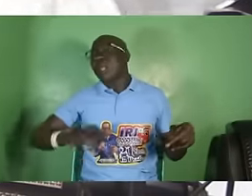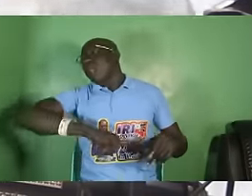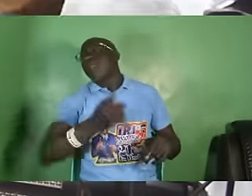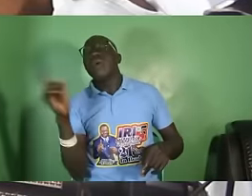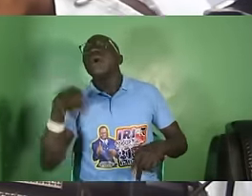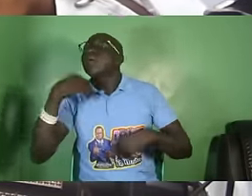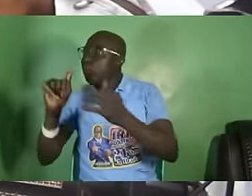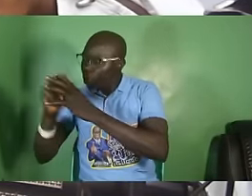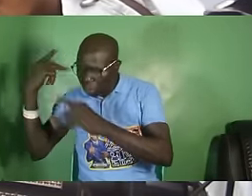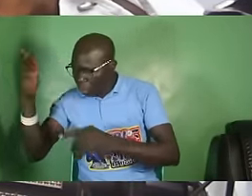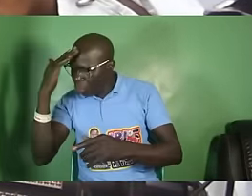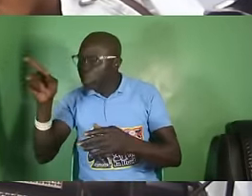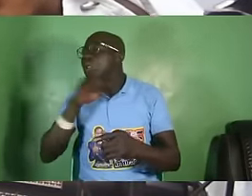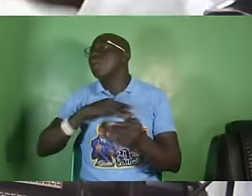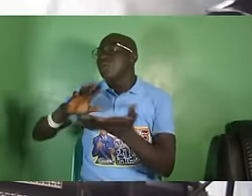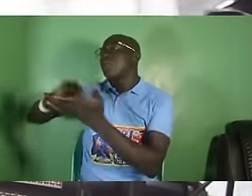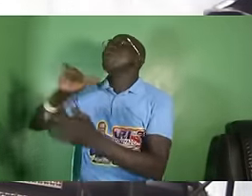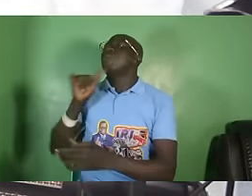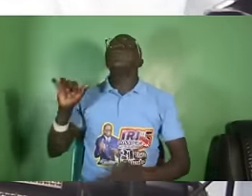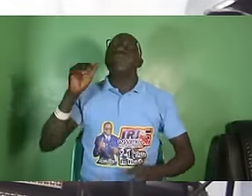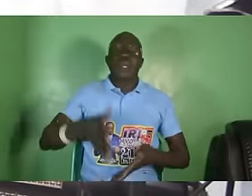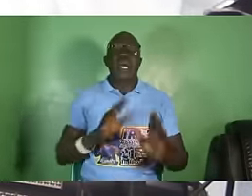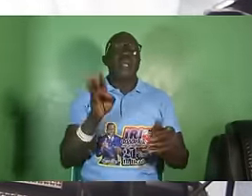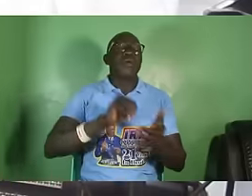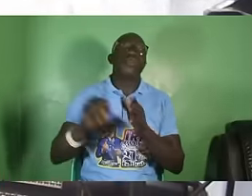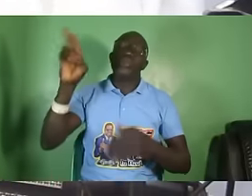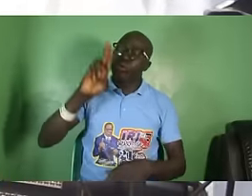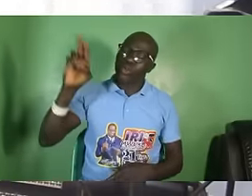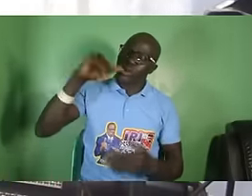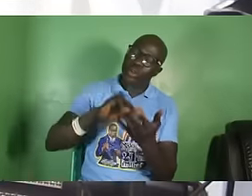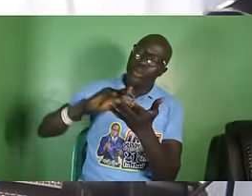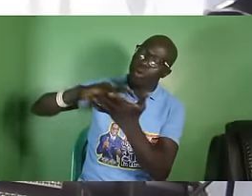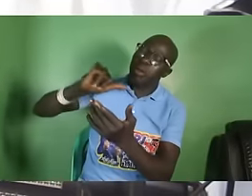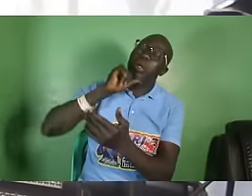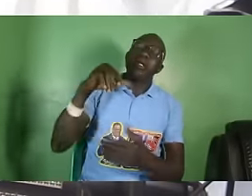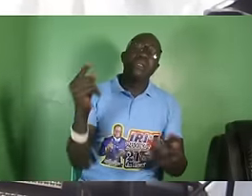they are glorious. They won't allow them to be the to the day of the day. And